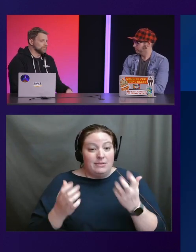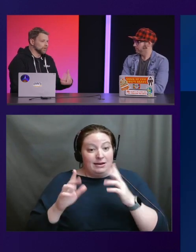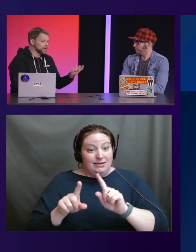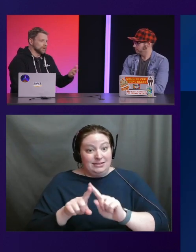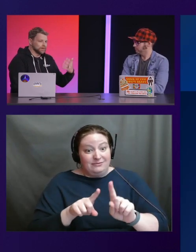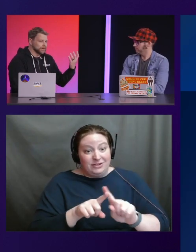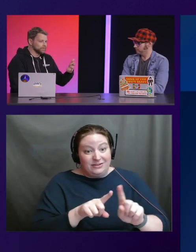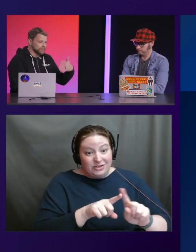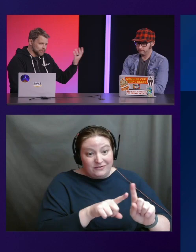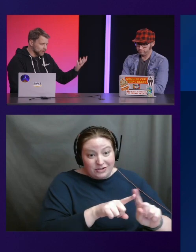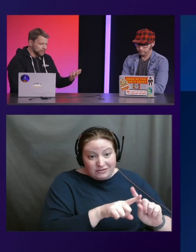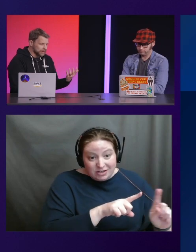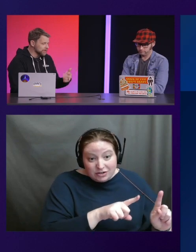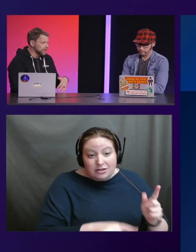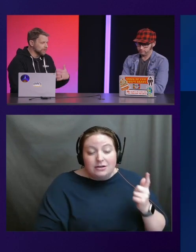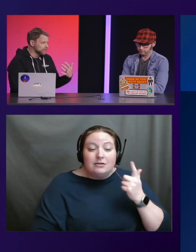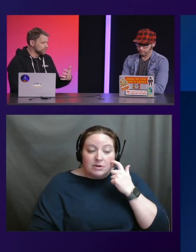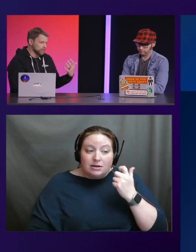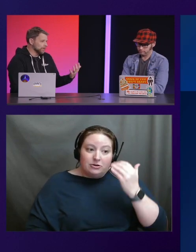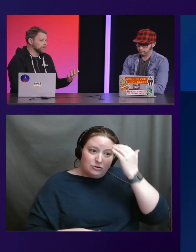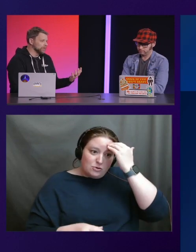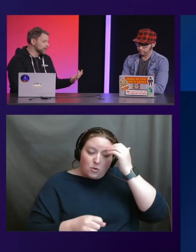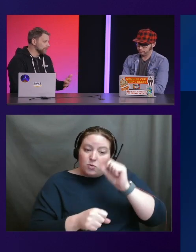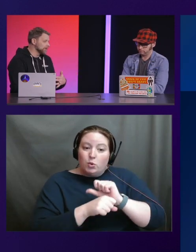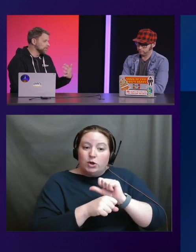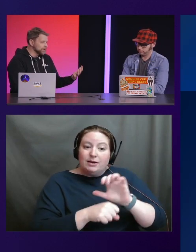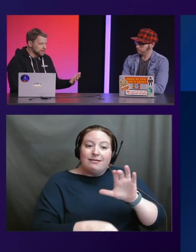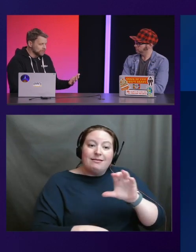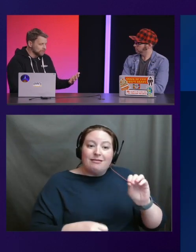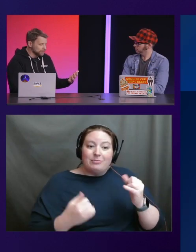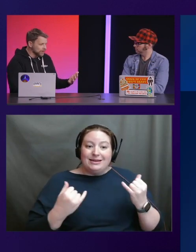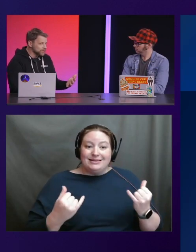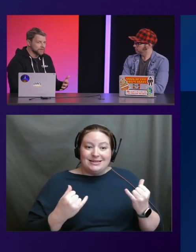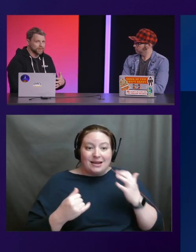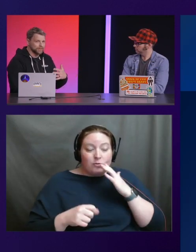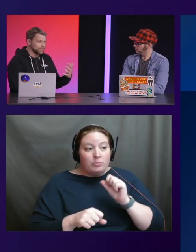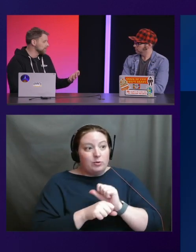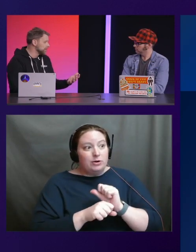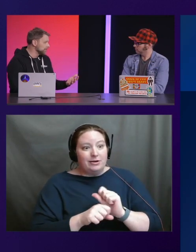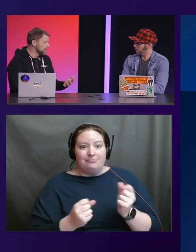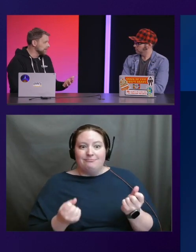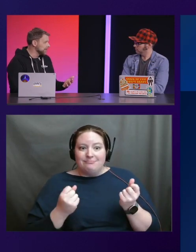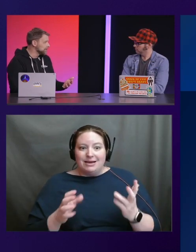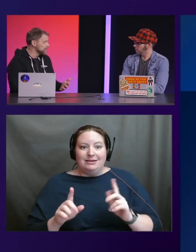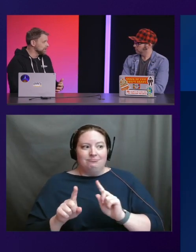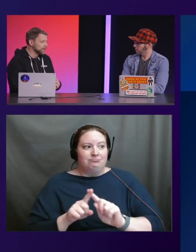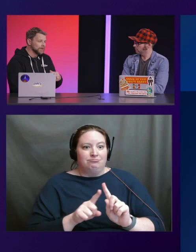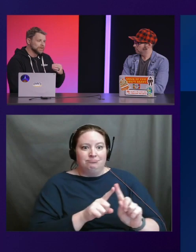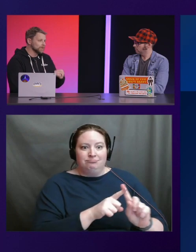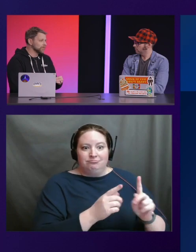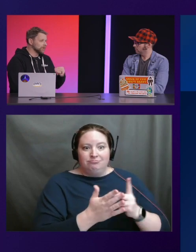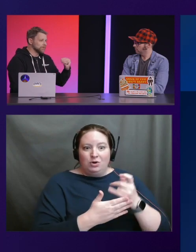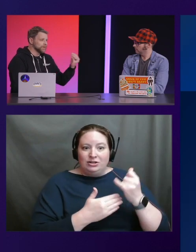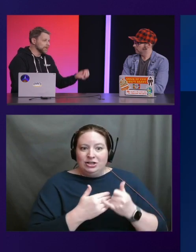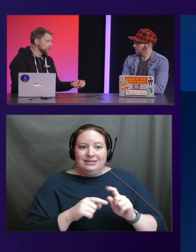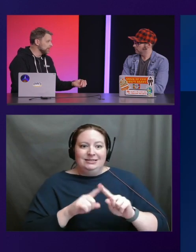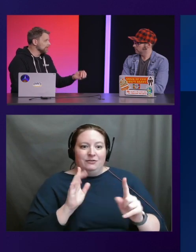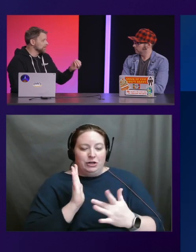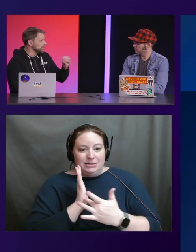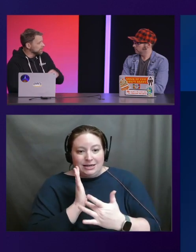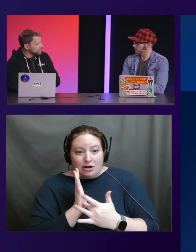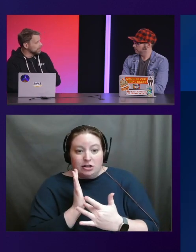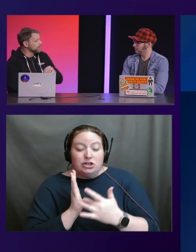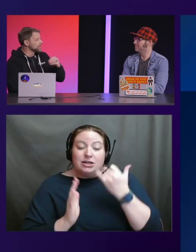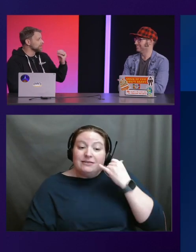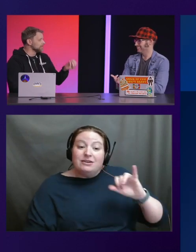if you're working in a company today, you're probably going to be working across a bunch of different projects with a bunch of different technology. And so if you're going from a Java